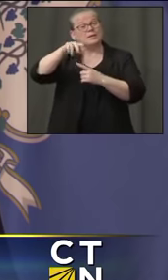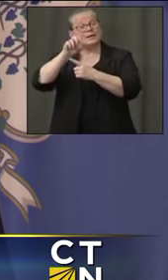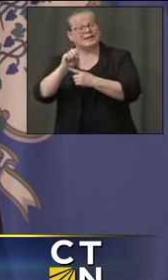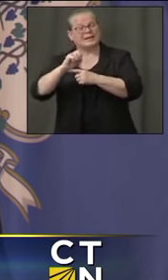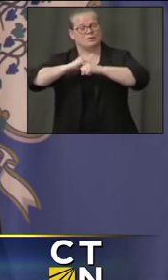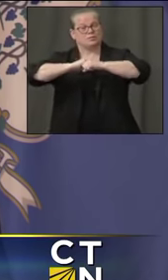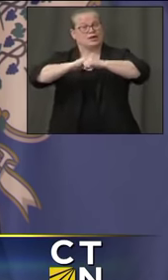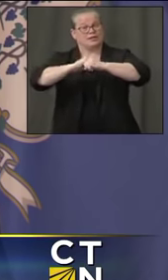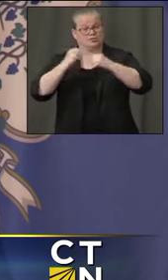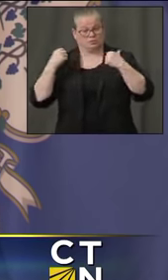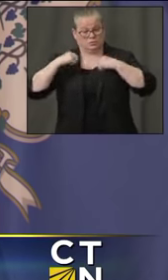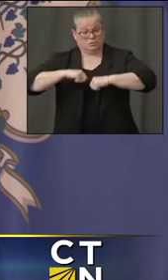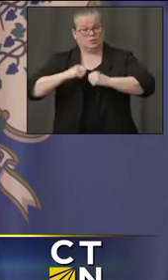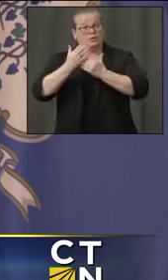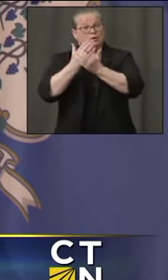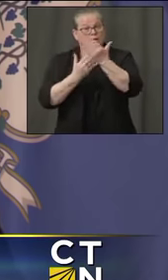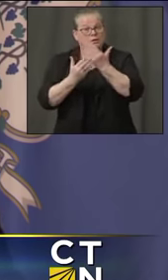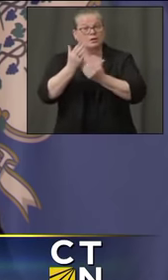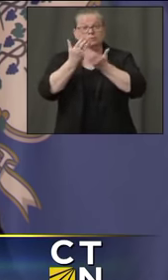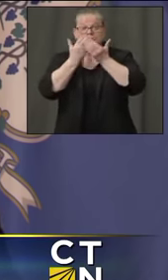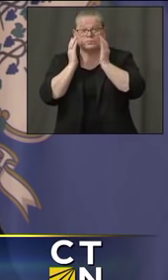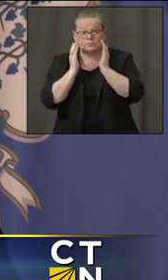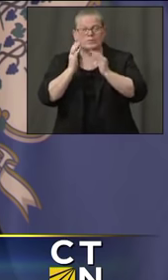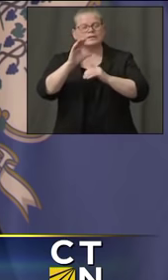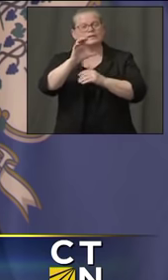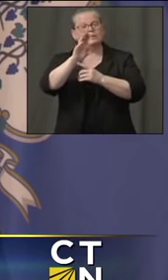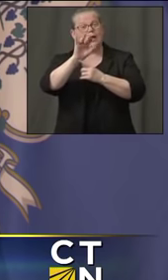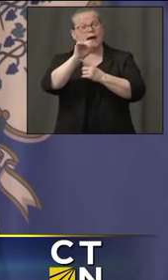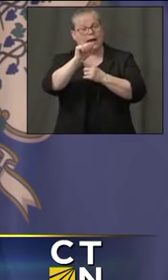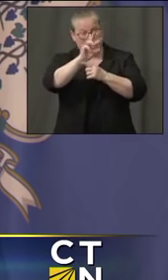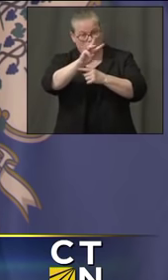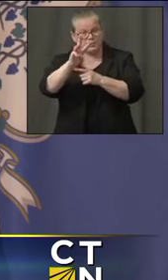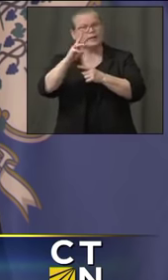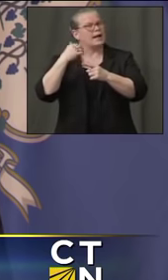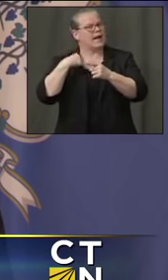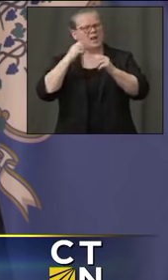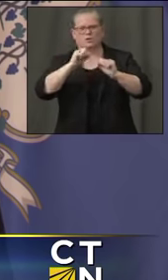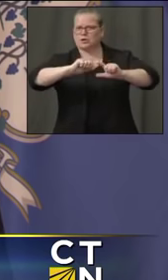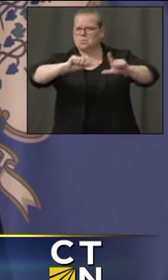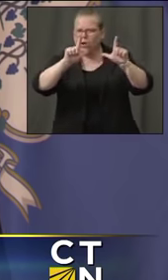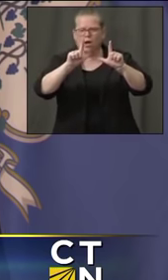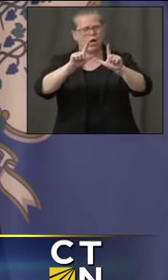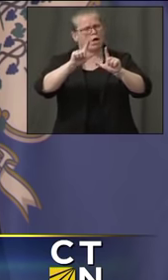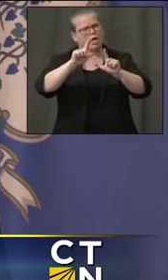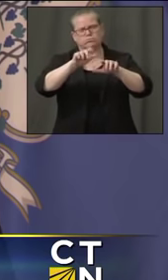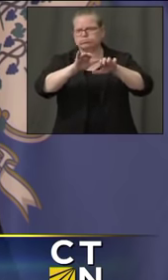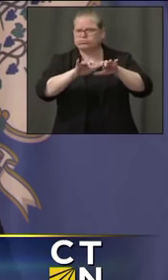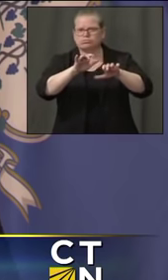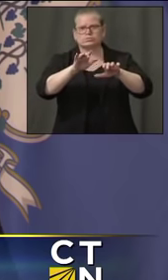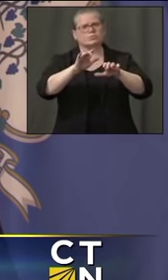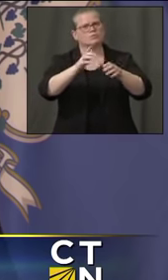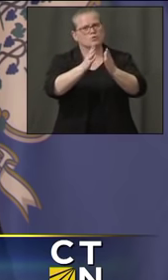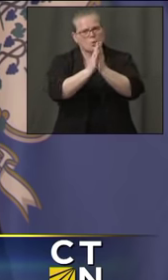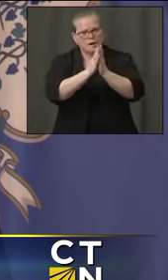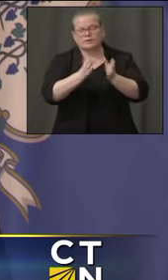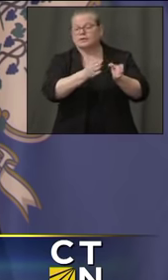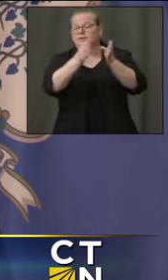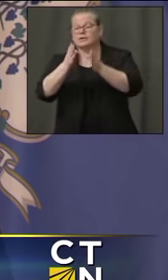website. Now for houses of worship as well as not-for-profits. And Paul has reminded me that we're now